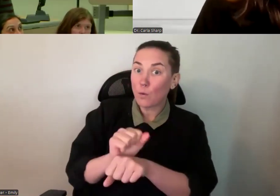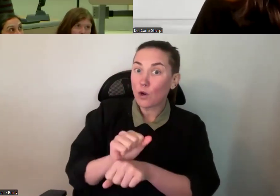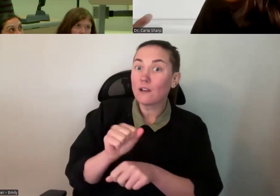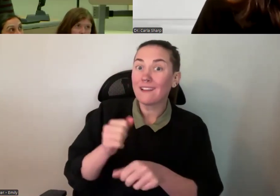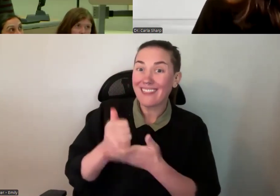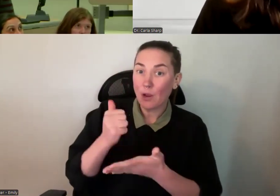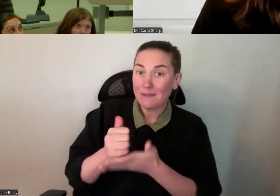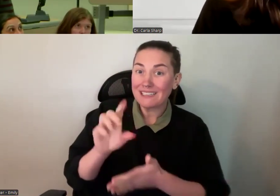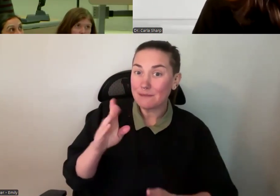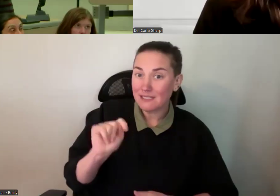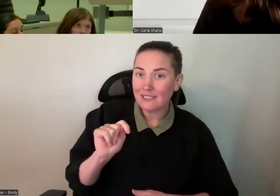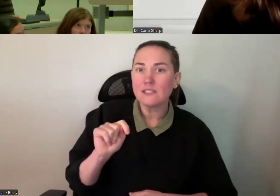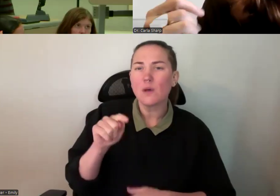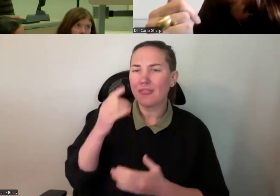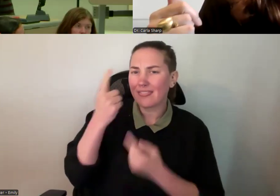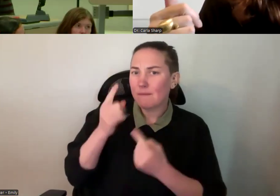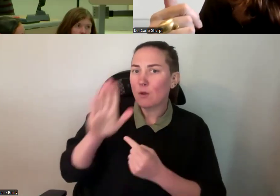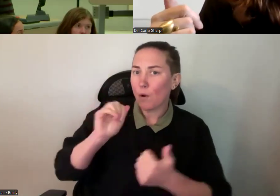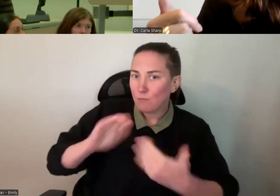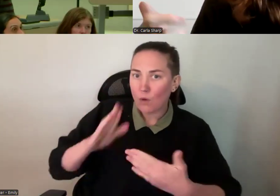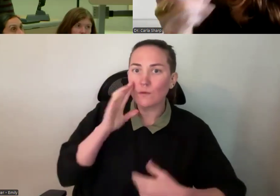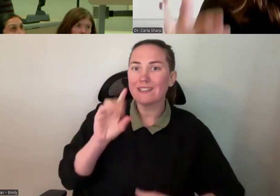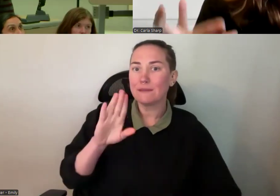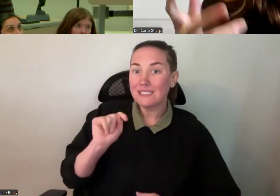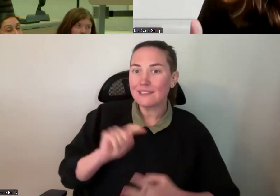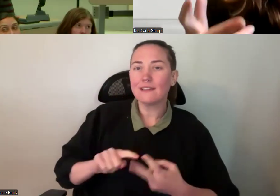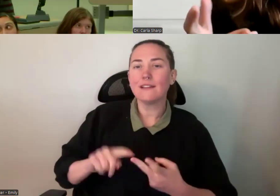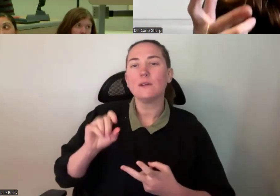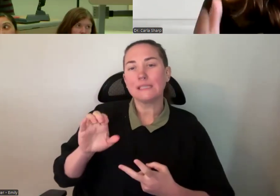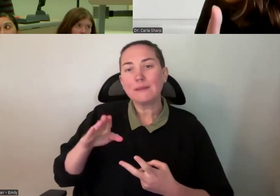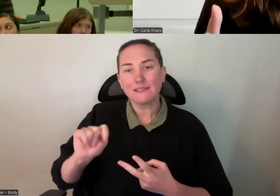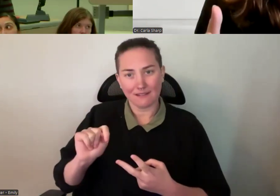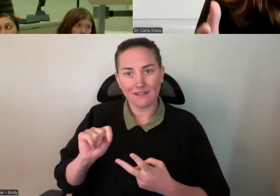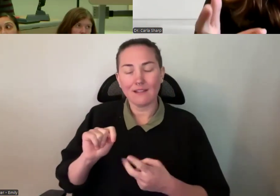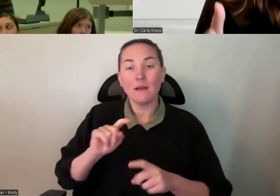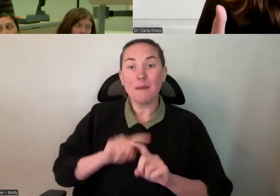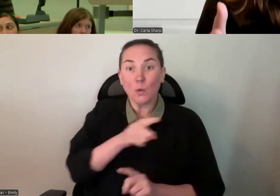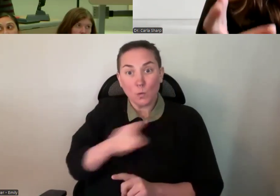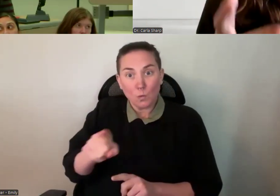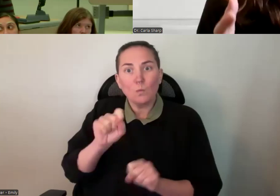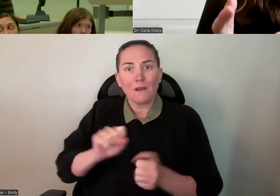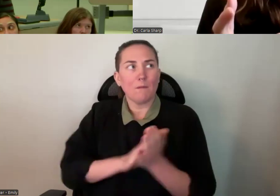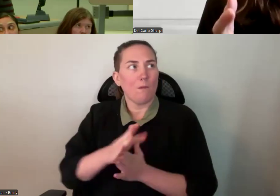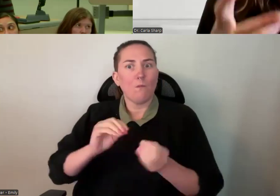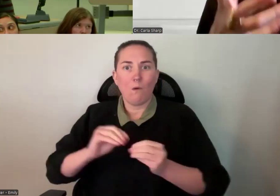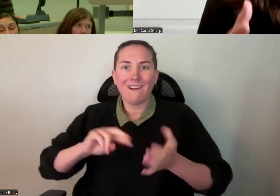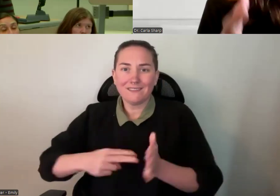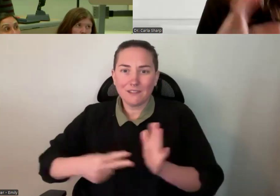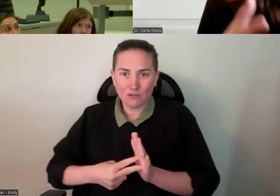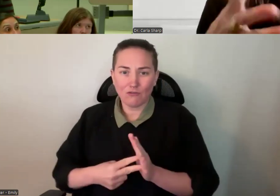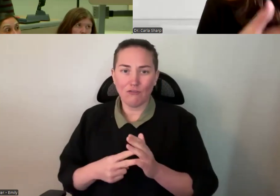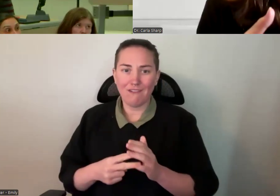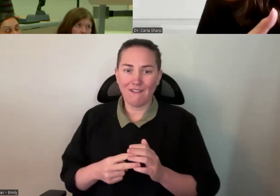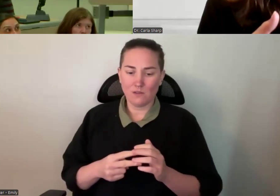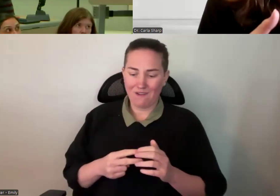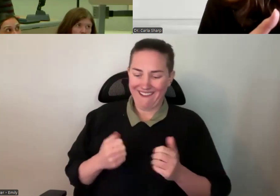your DBT or your CBT as well, to really become more intentional about how we translate what